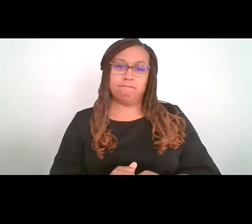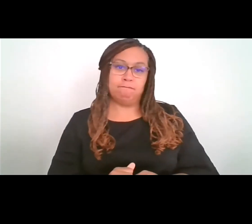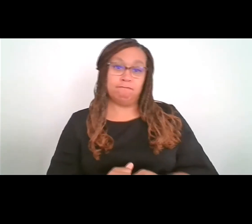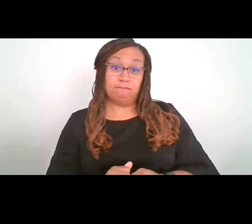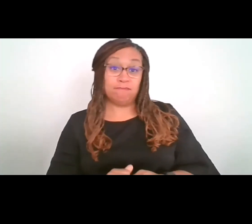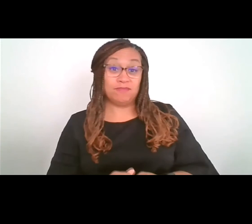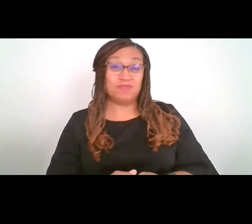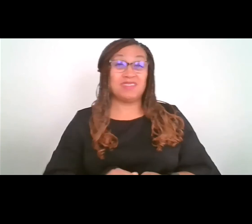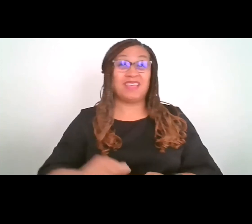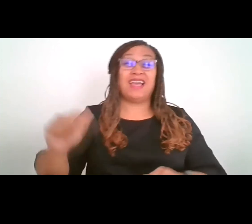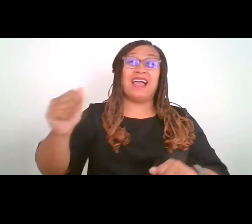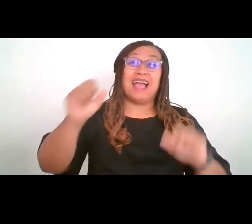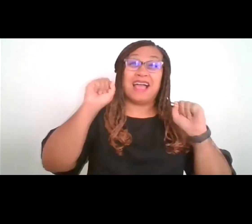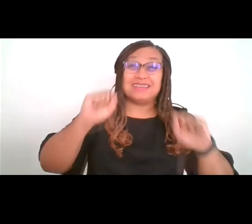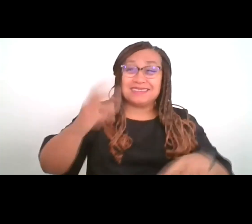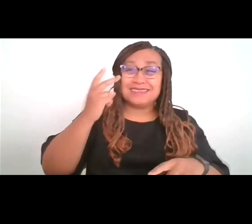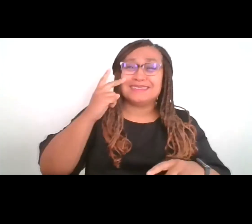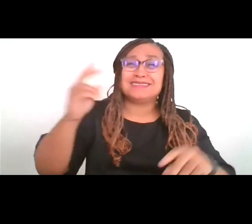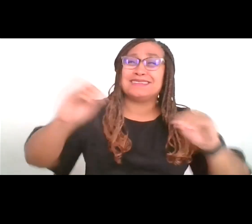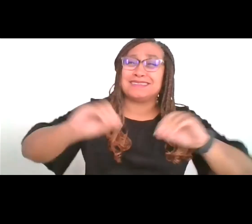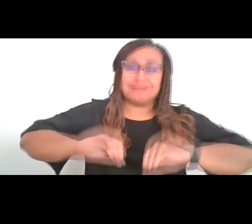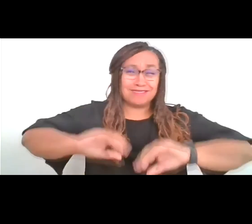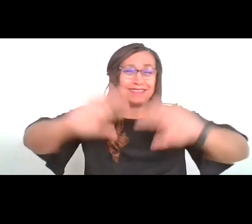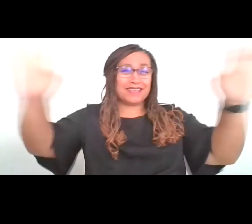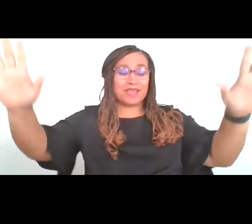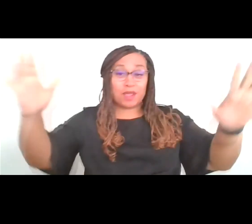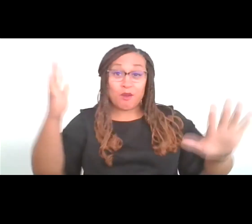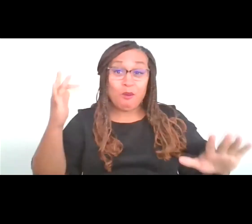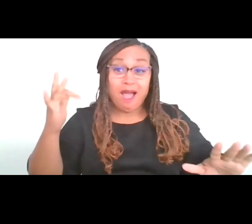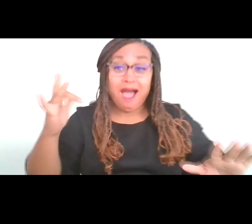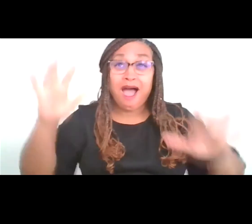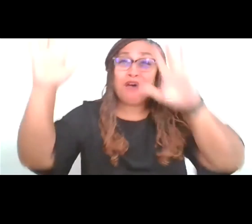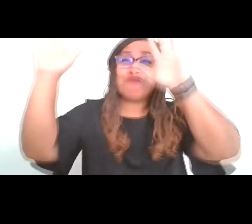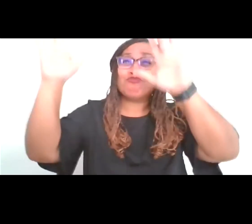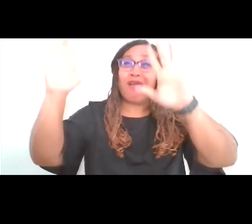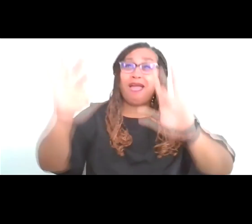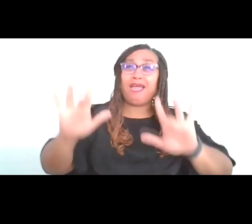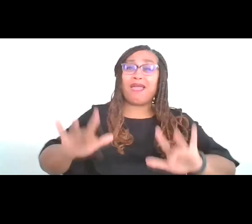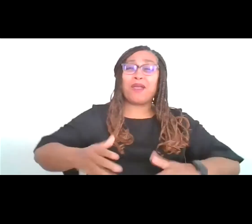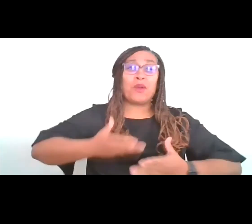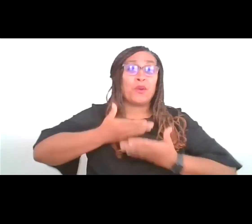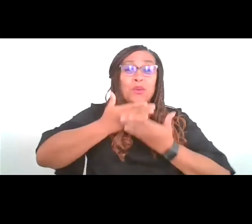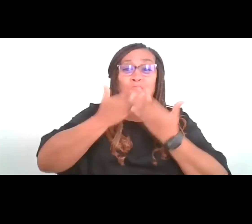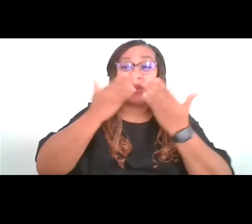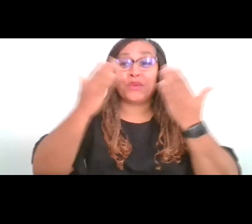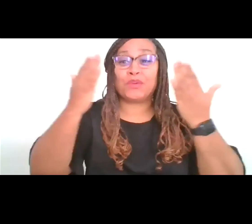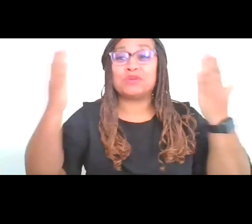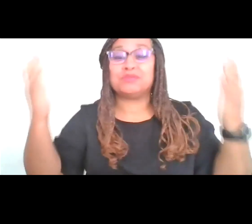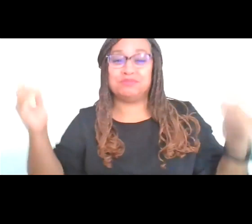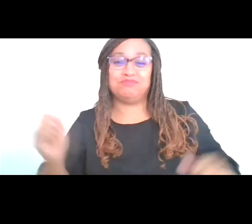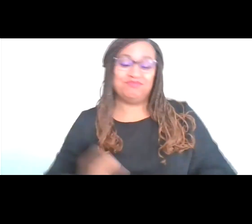I can see clearly now the rain is gone.